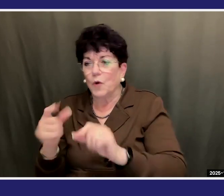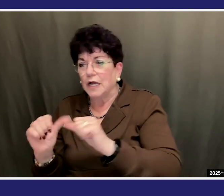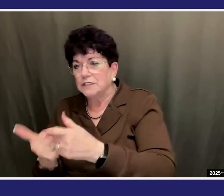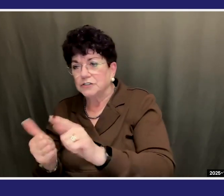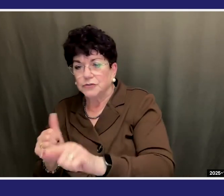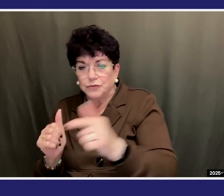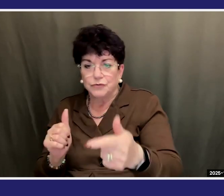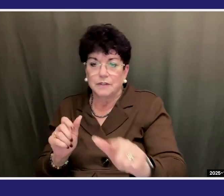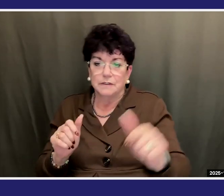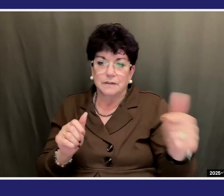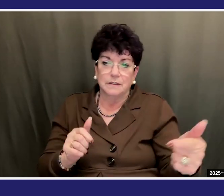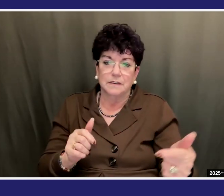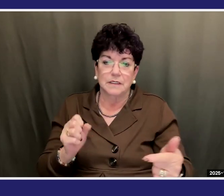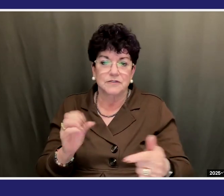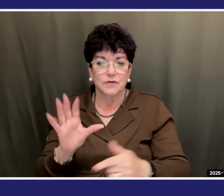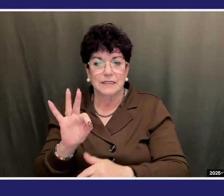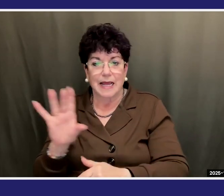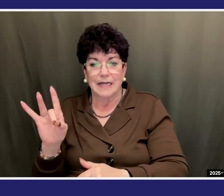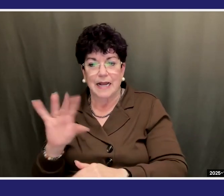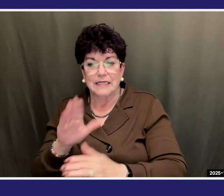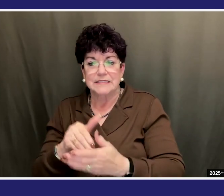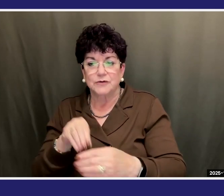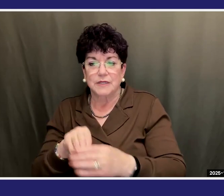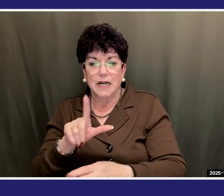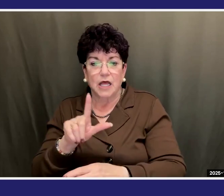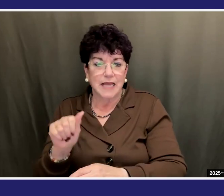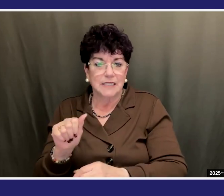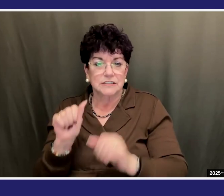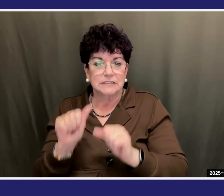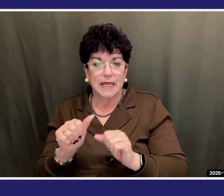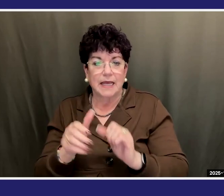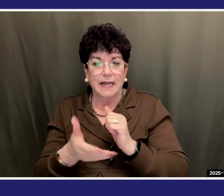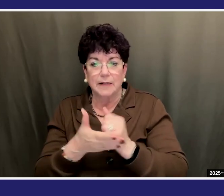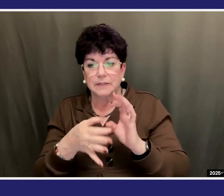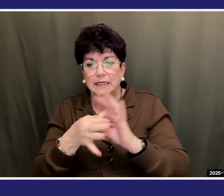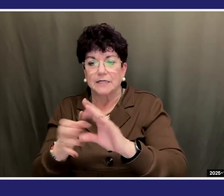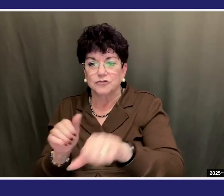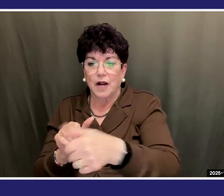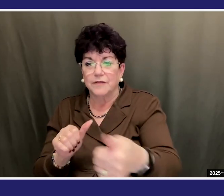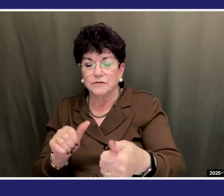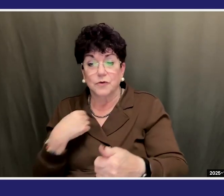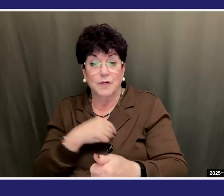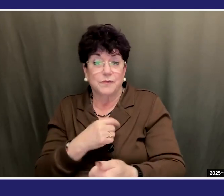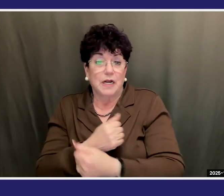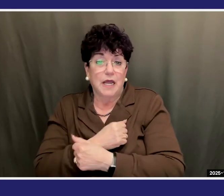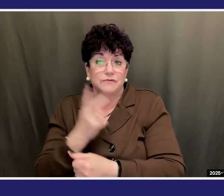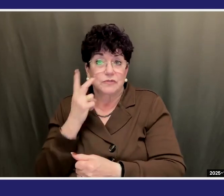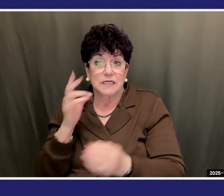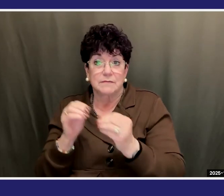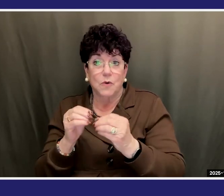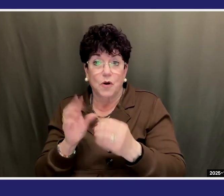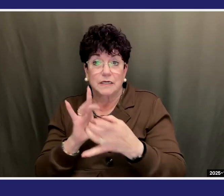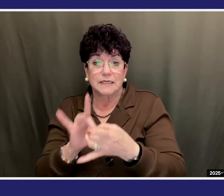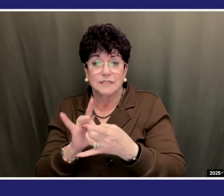who also led a 988 center in Los Angeles, we just don't see these connections, and would love to see them more. And we appreciate the focus